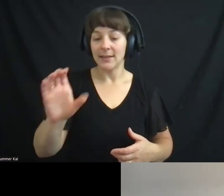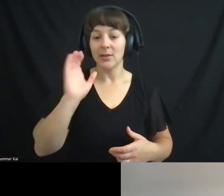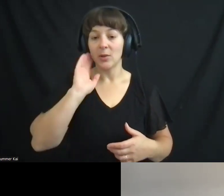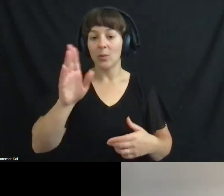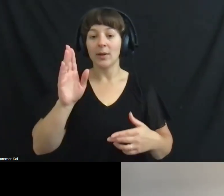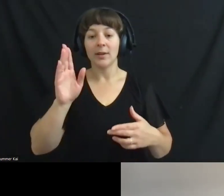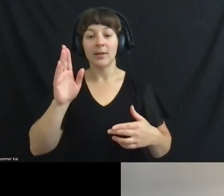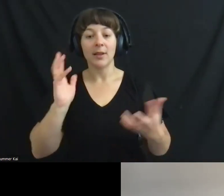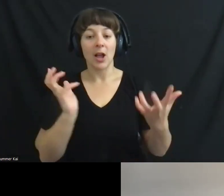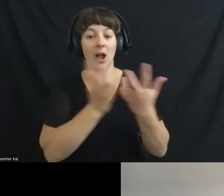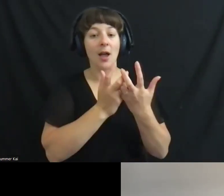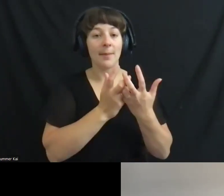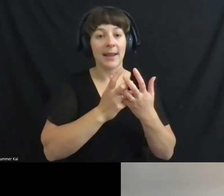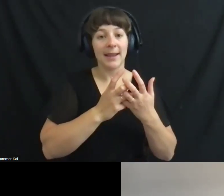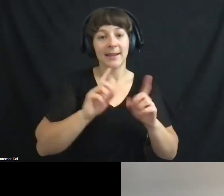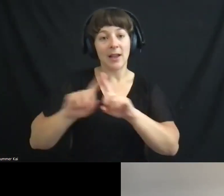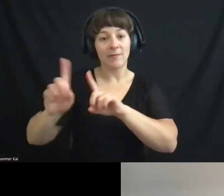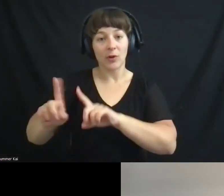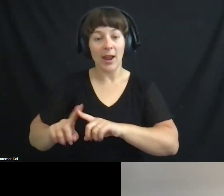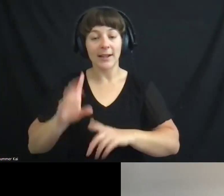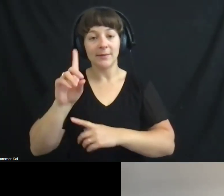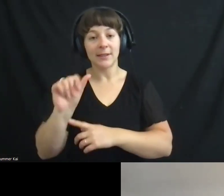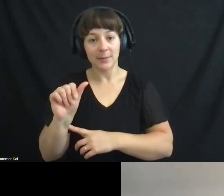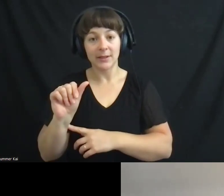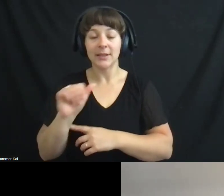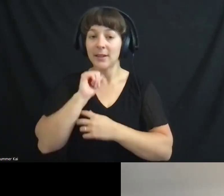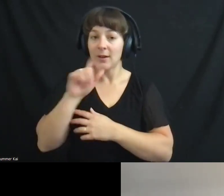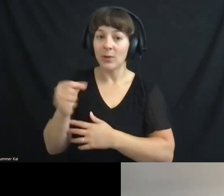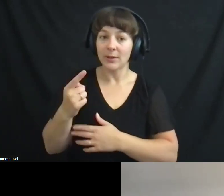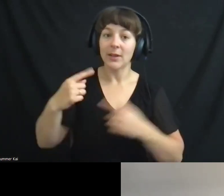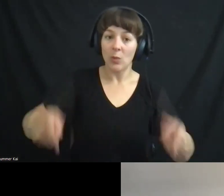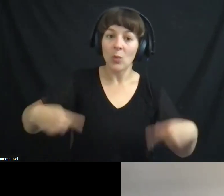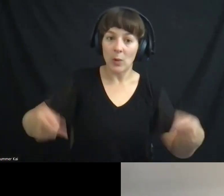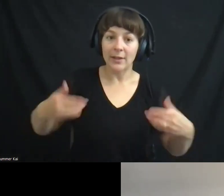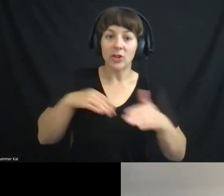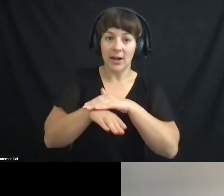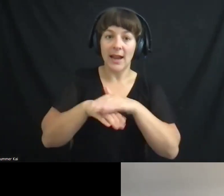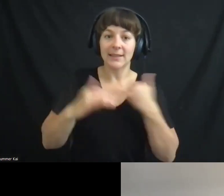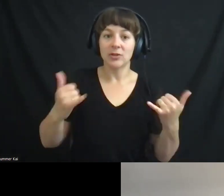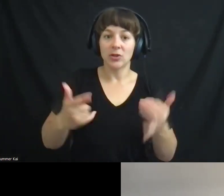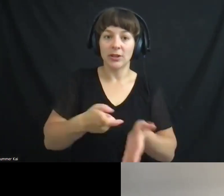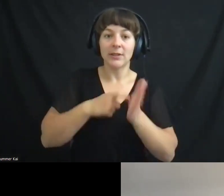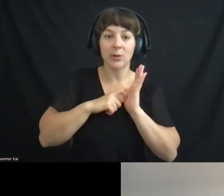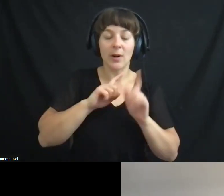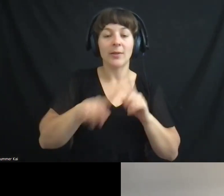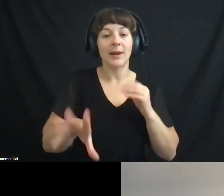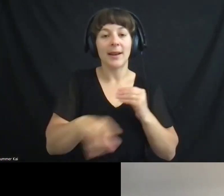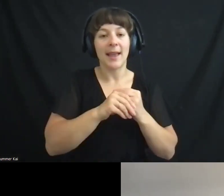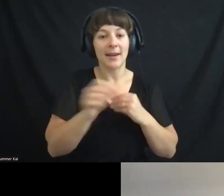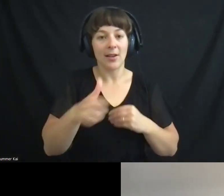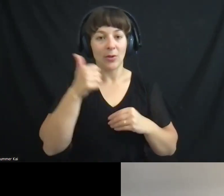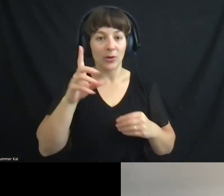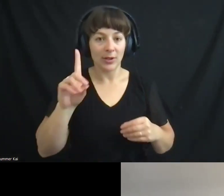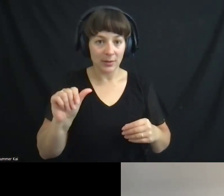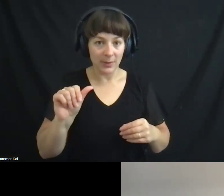accommodate additional forms of disability in addition to wheelchair access, which is currently required, and to